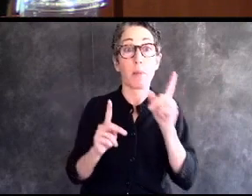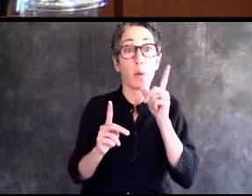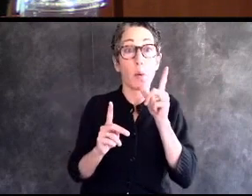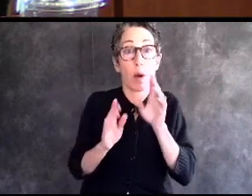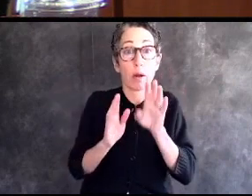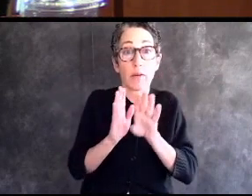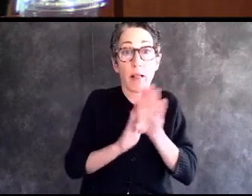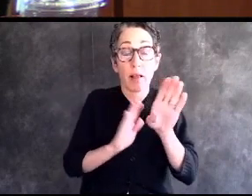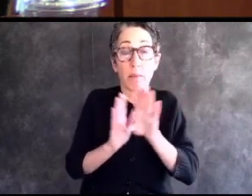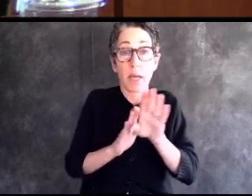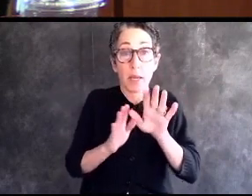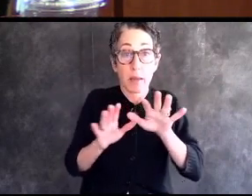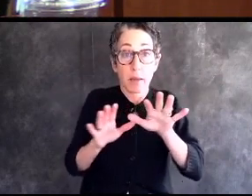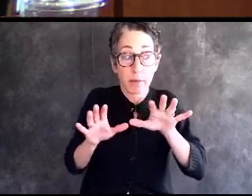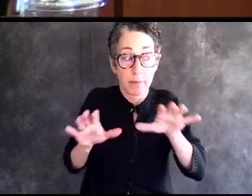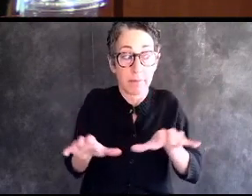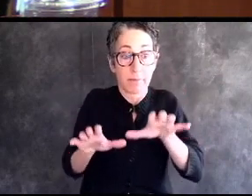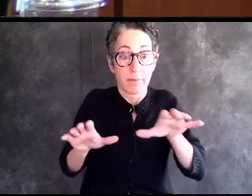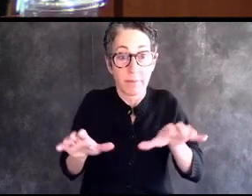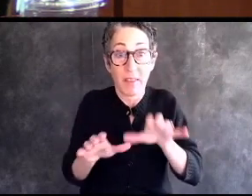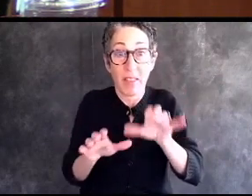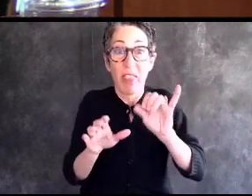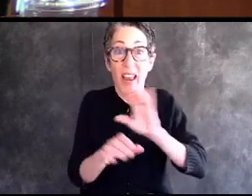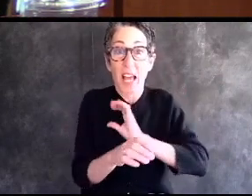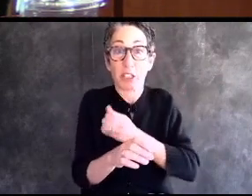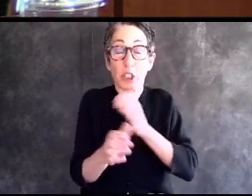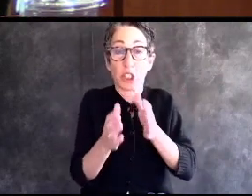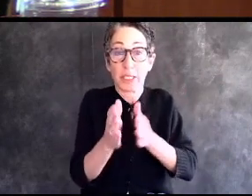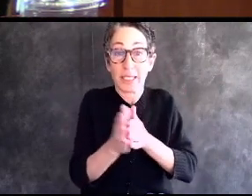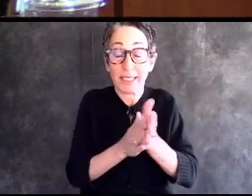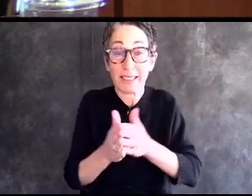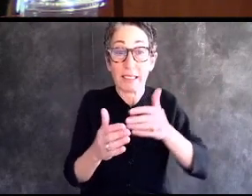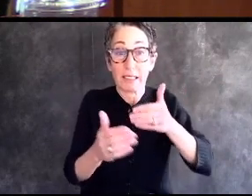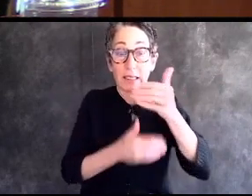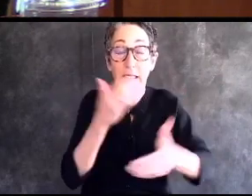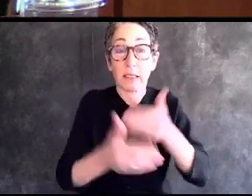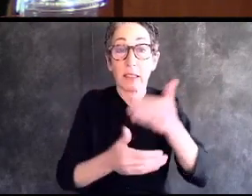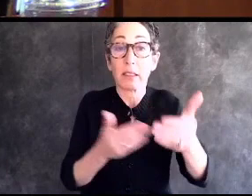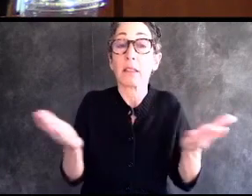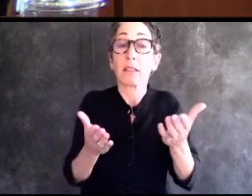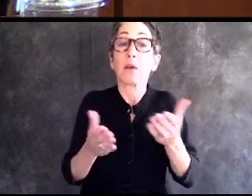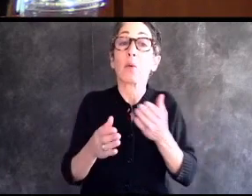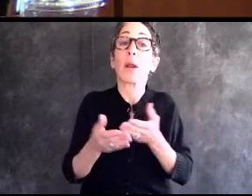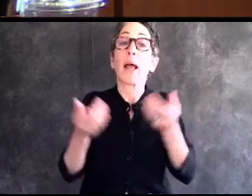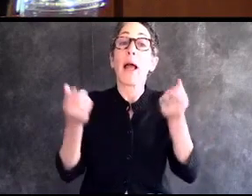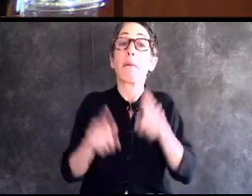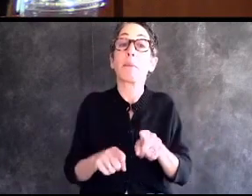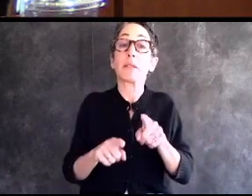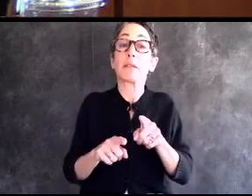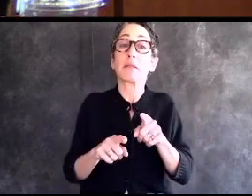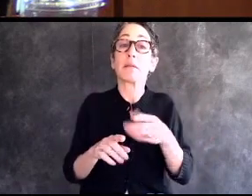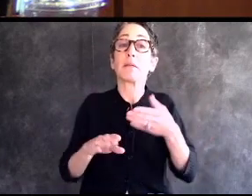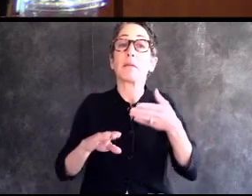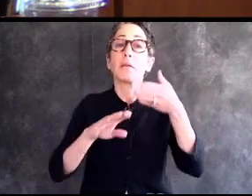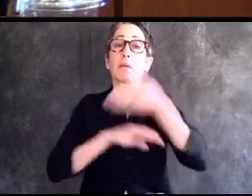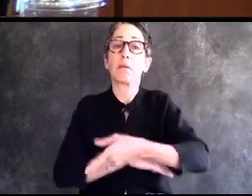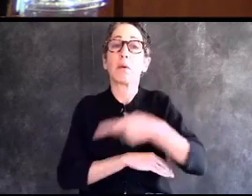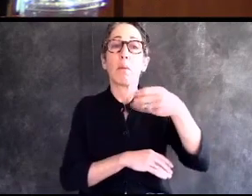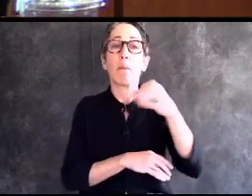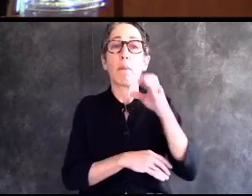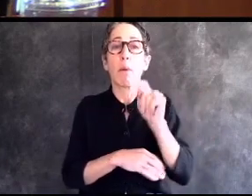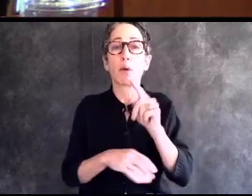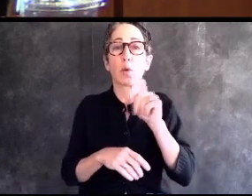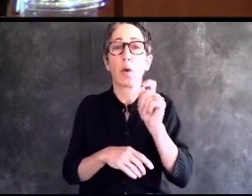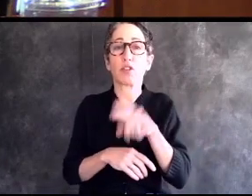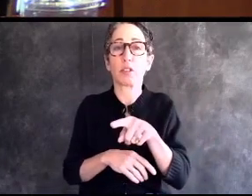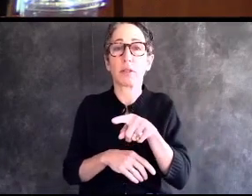like polls where people protest because the poll questions was written by the higher ups. This is a wiki survey where